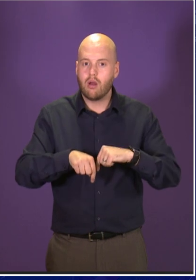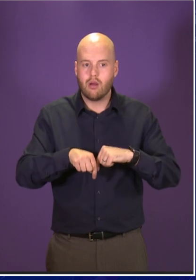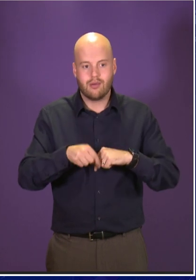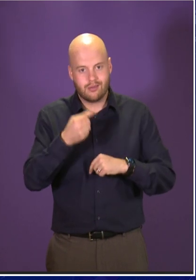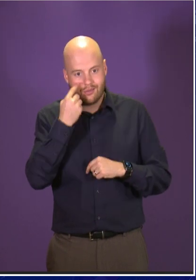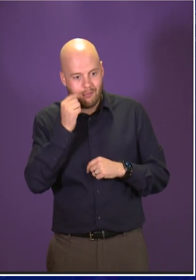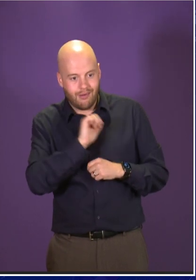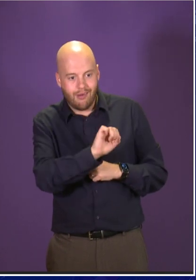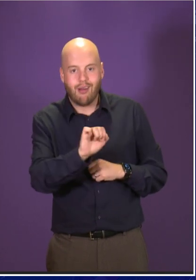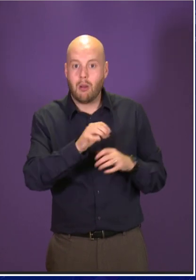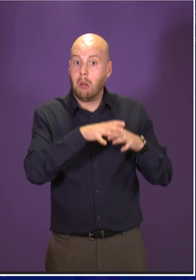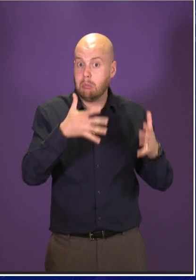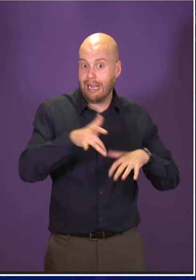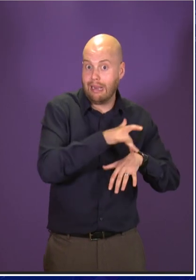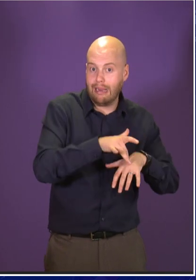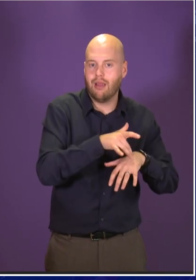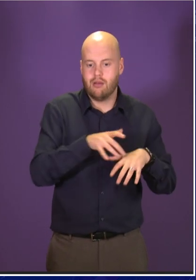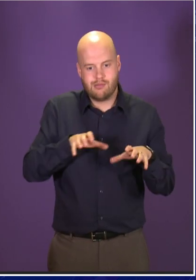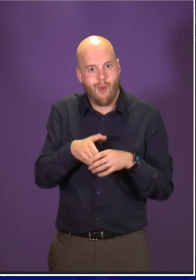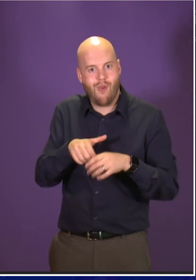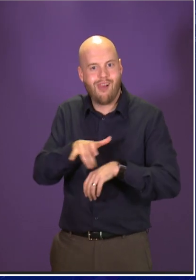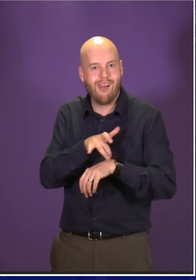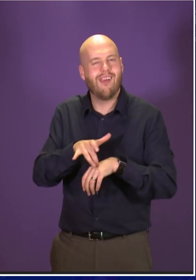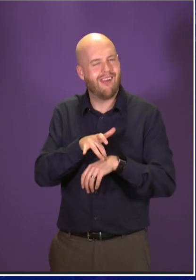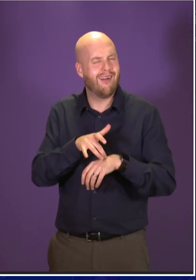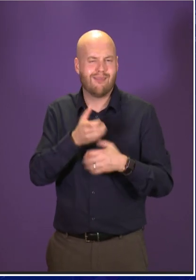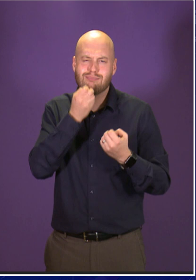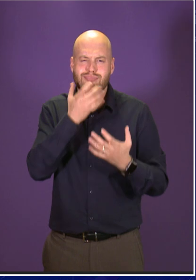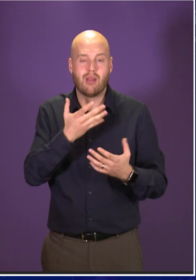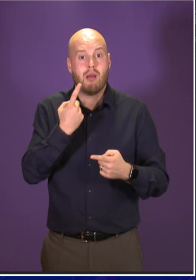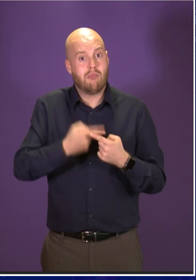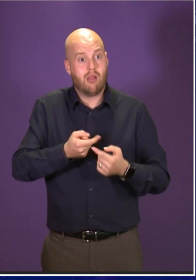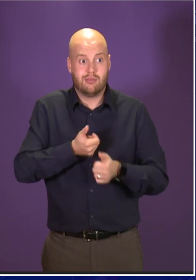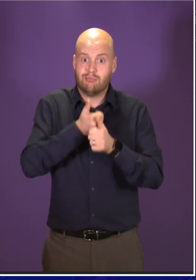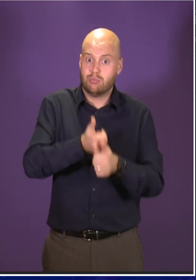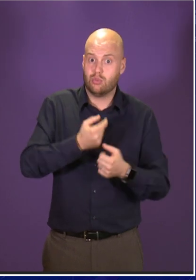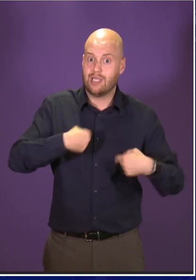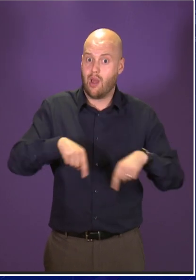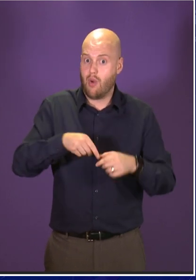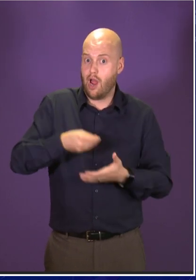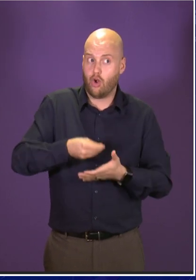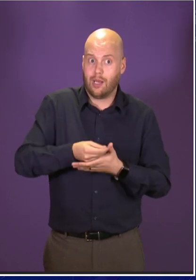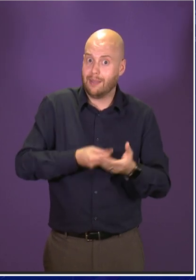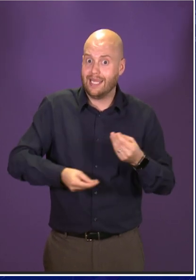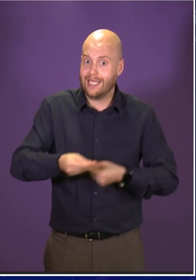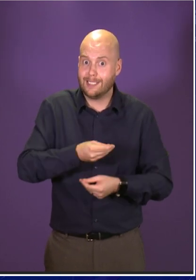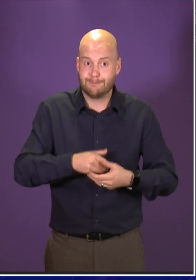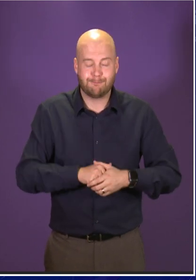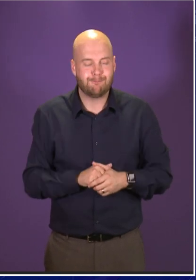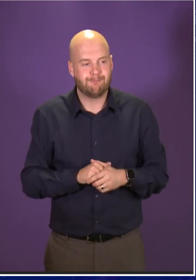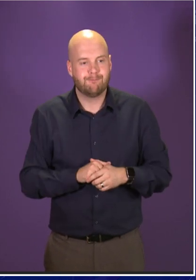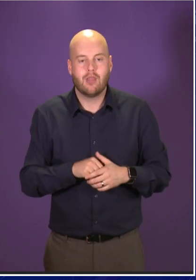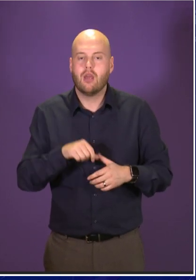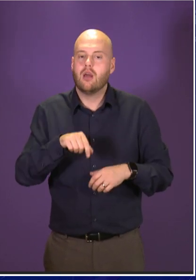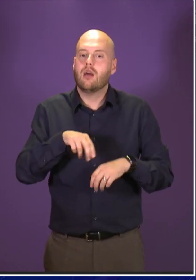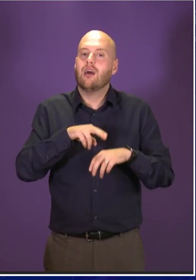with smaller productions, and of course, giving our economy a boost as they do so. The Edinburgh International Festival